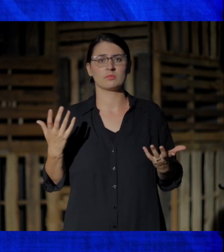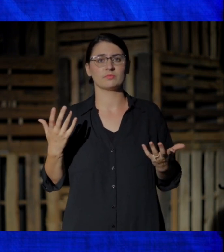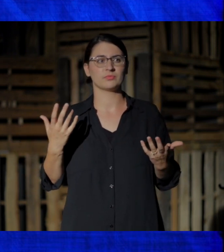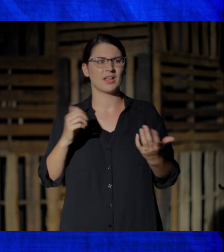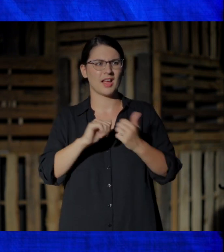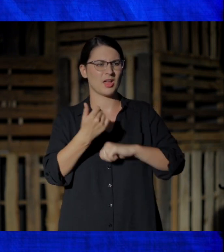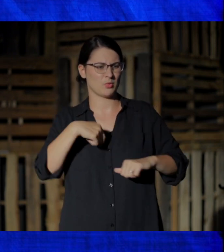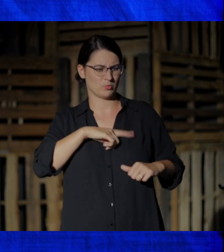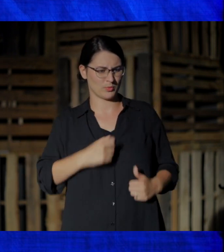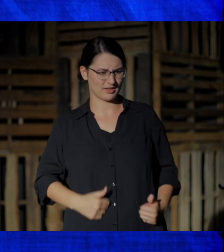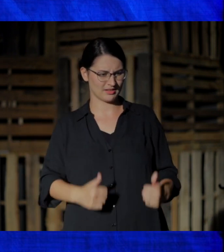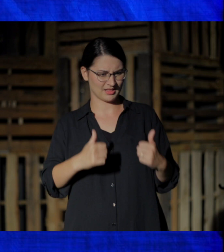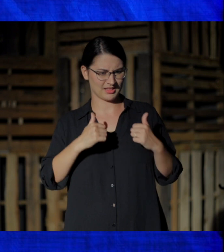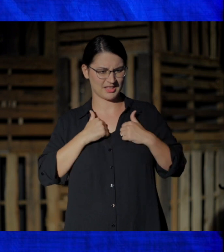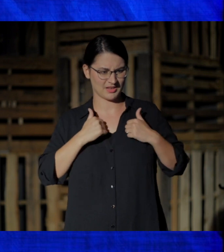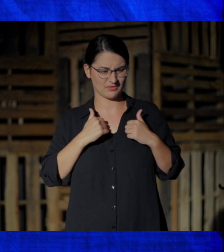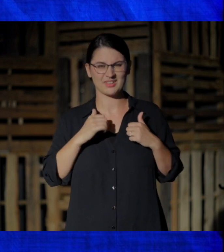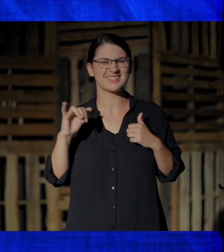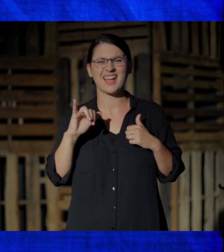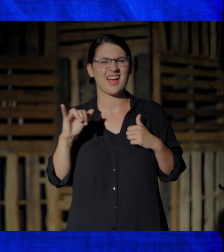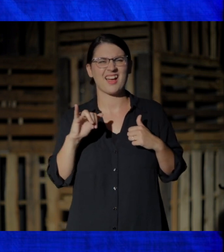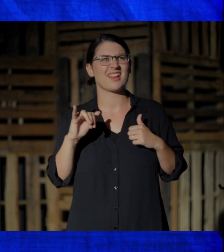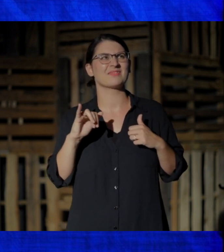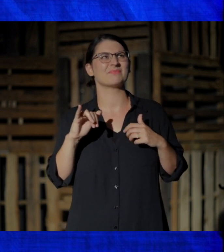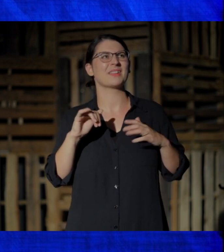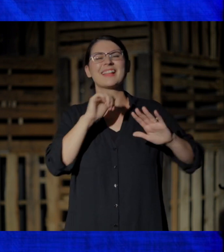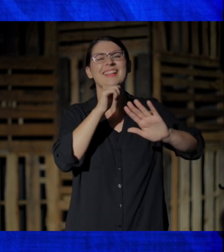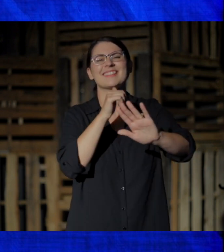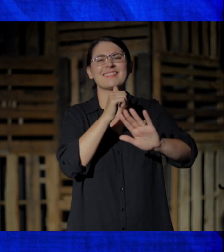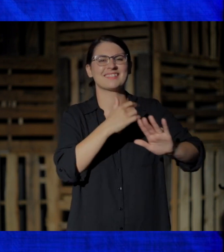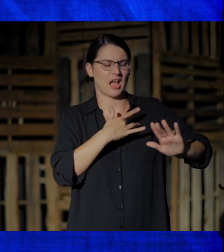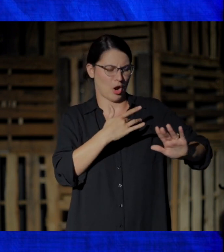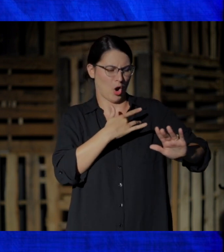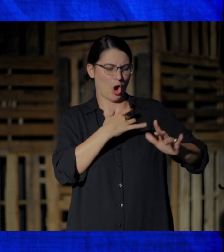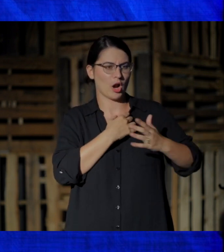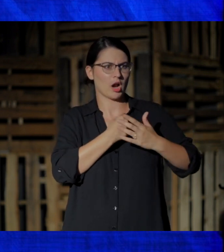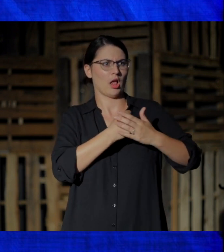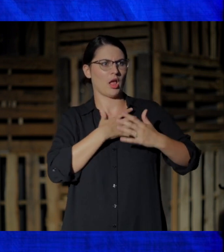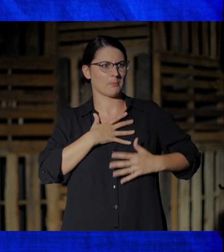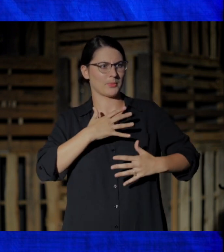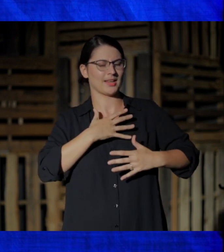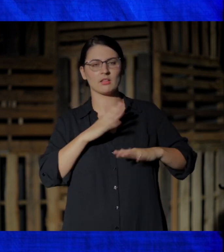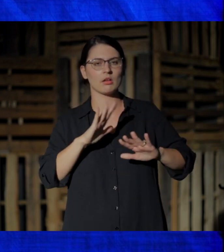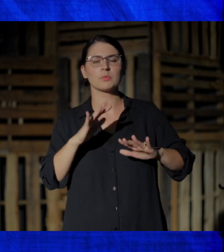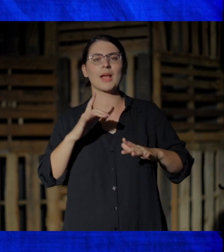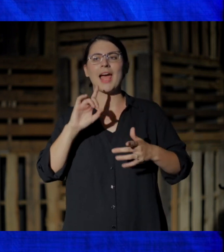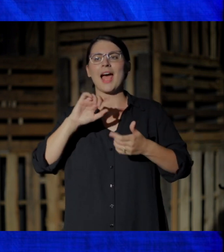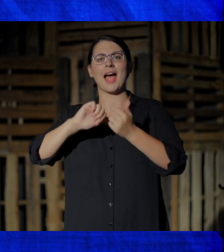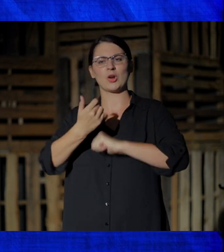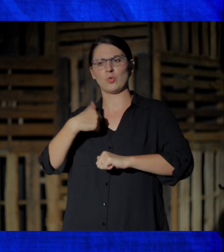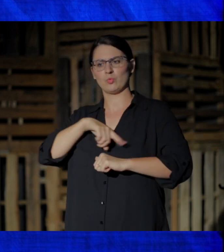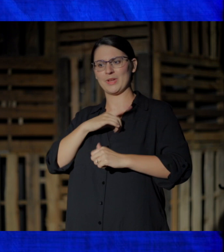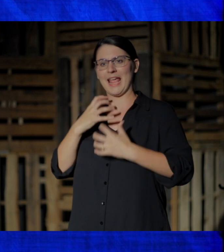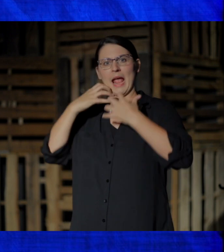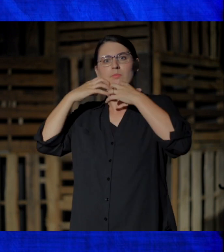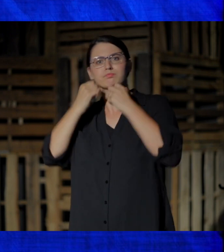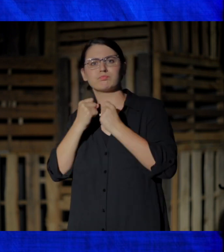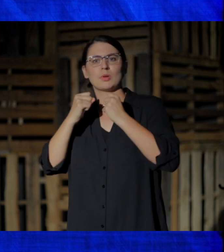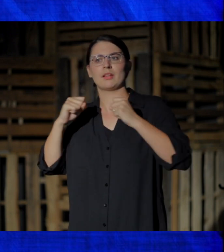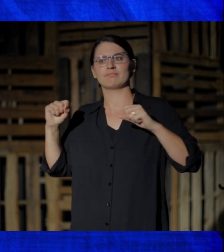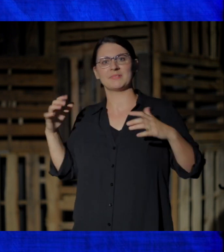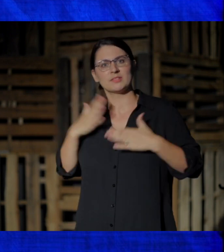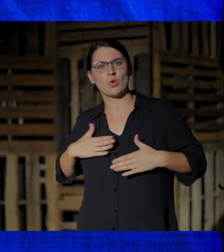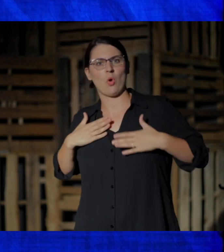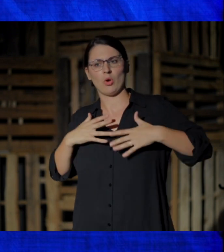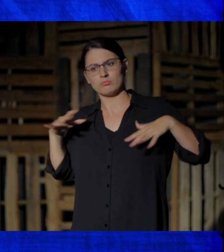like breathing and our heart beating, but how do we really embrace and enjoy life in this? And so Paul is writing to the church in Thessalonica.